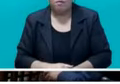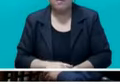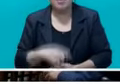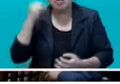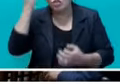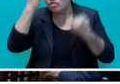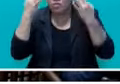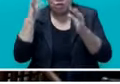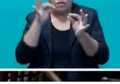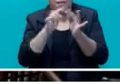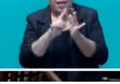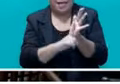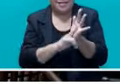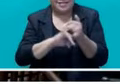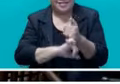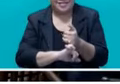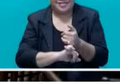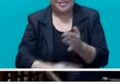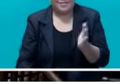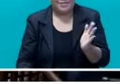Consideration of bills.